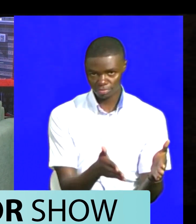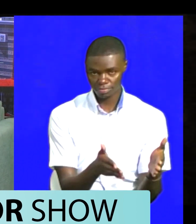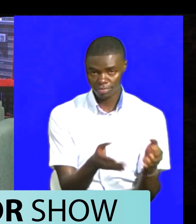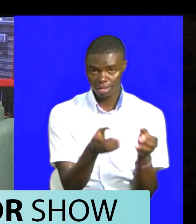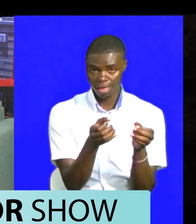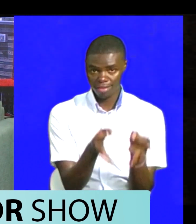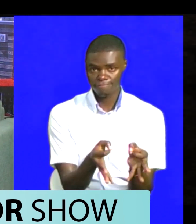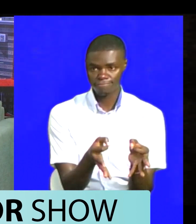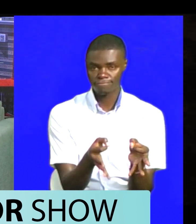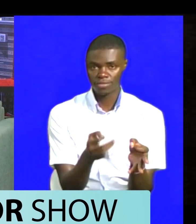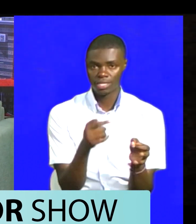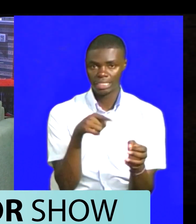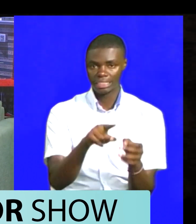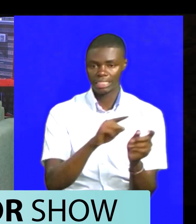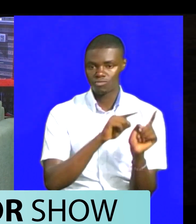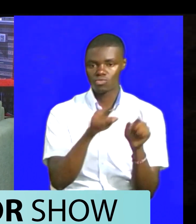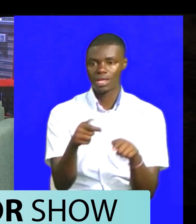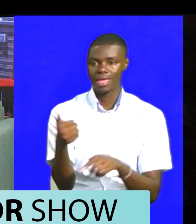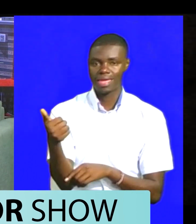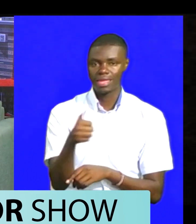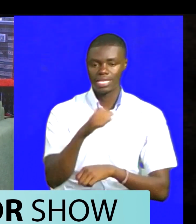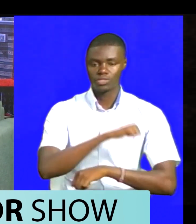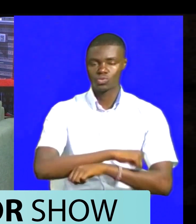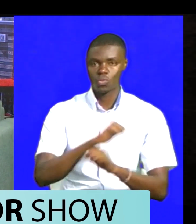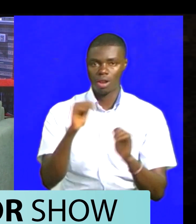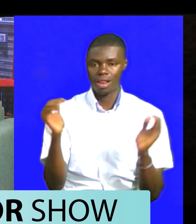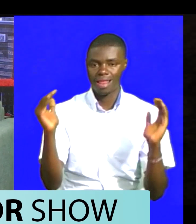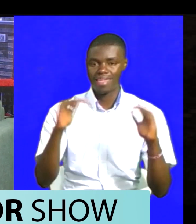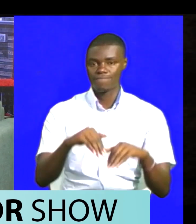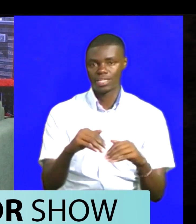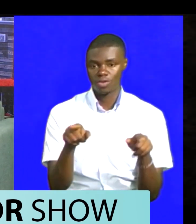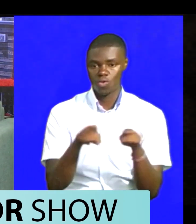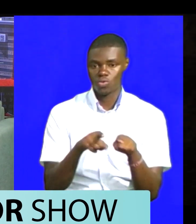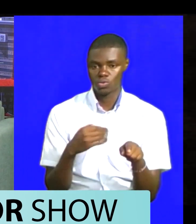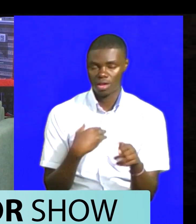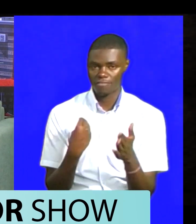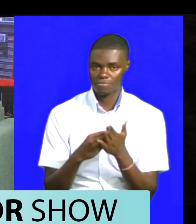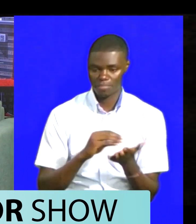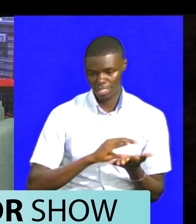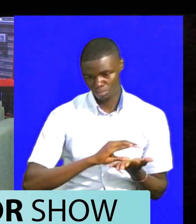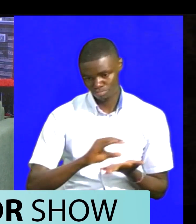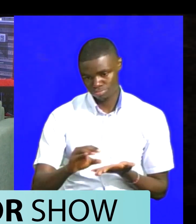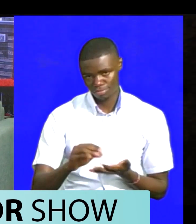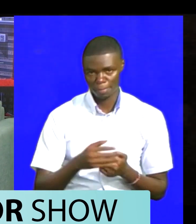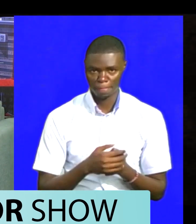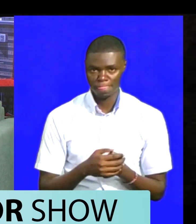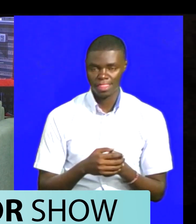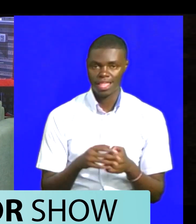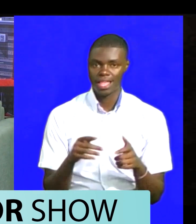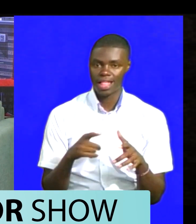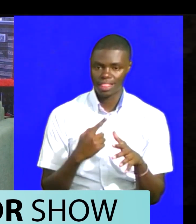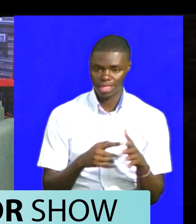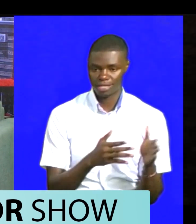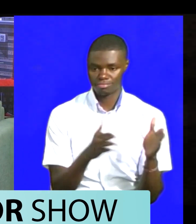if you attend any school event, we also have a token for that. And apart from